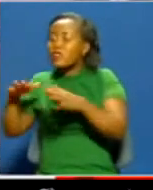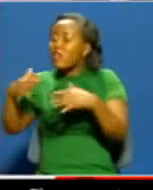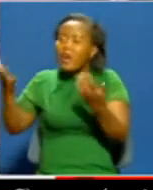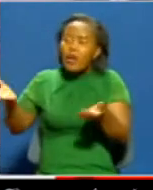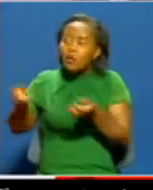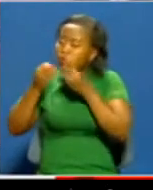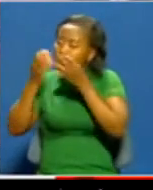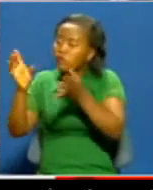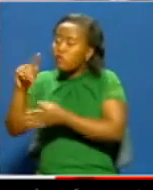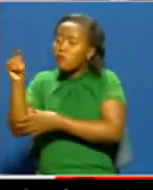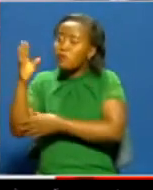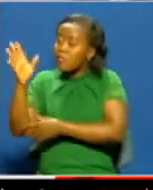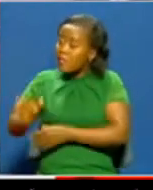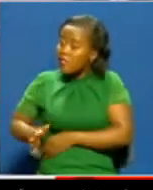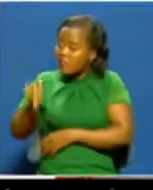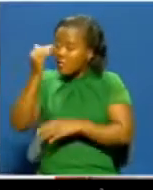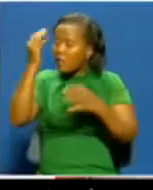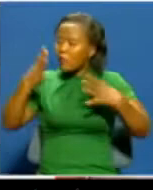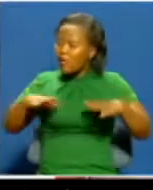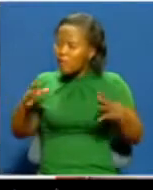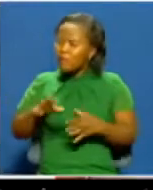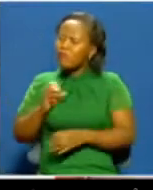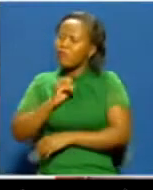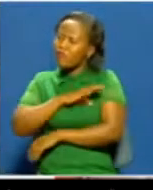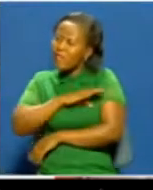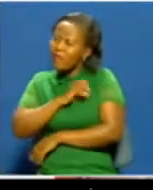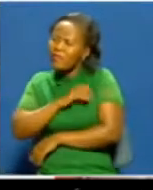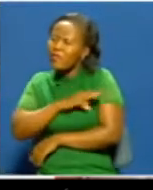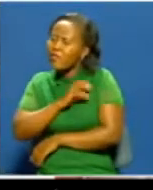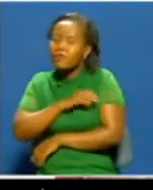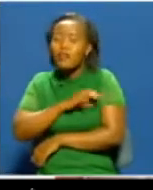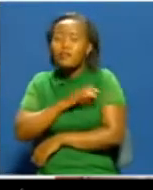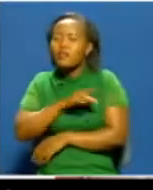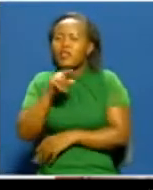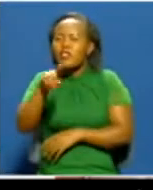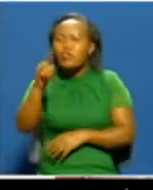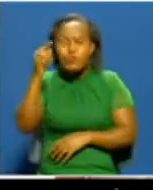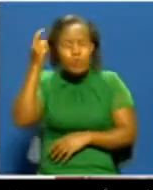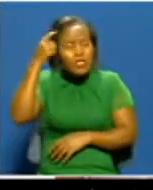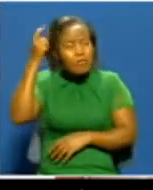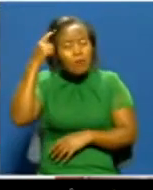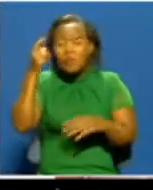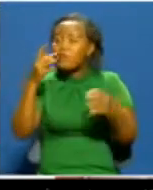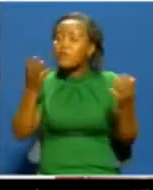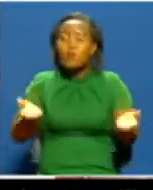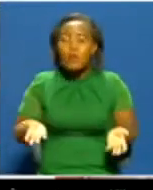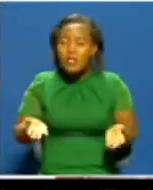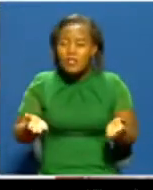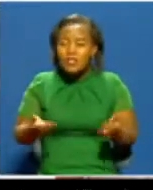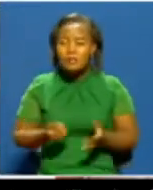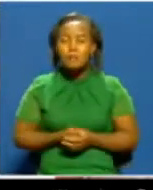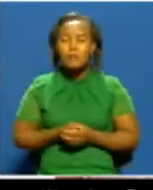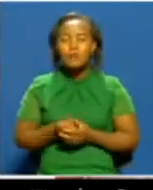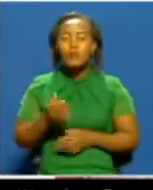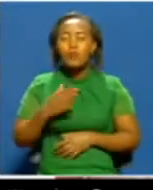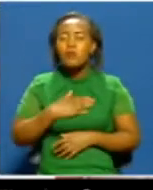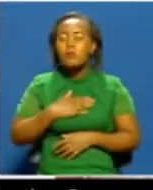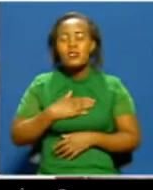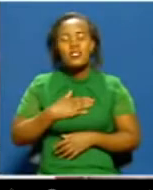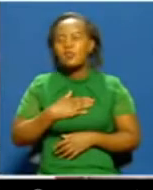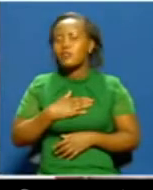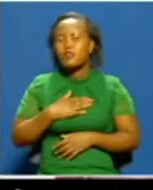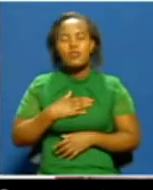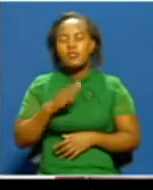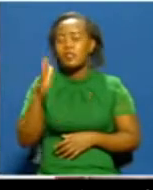of anxiety among the people. What was going through your mind? No, I didn't think like that. I didn't think now, this is a situation,